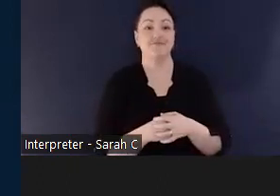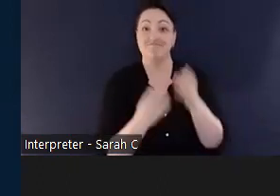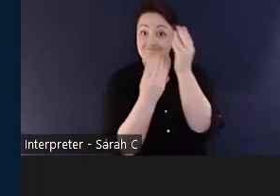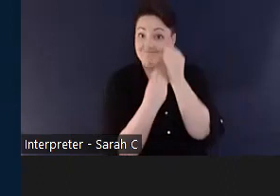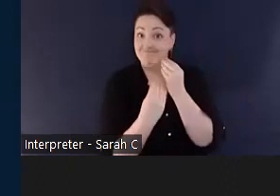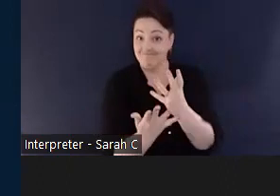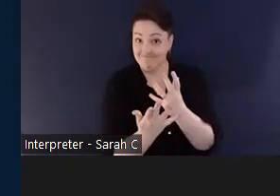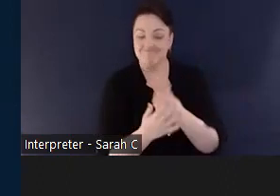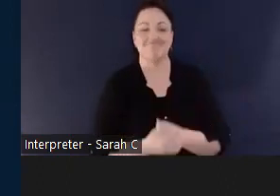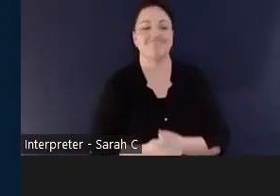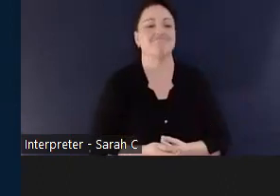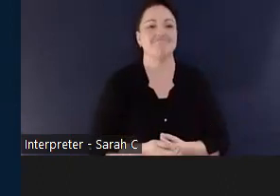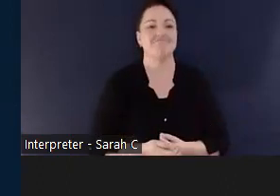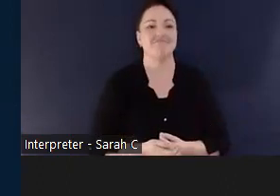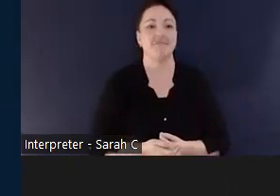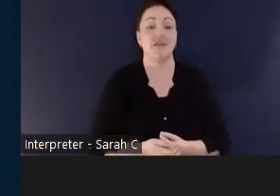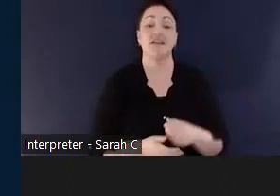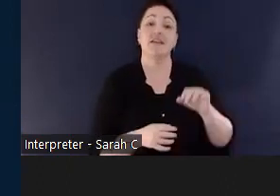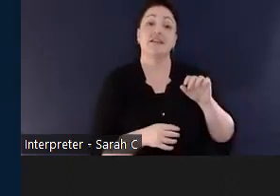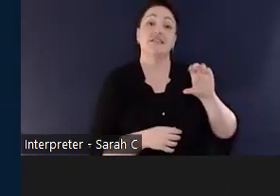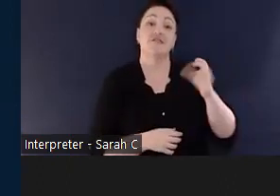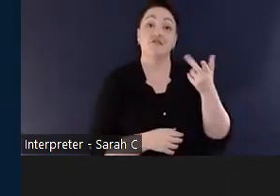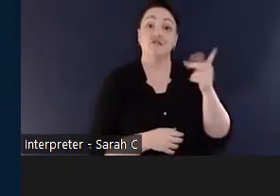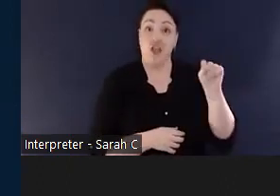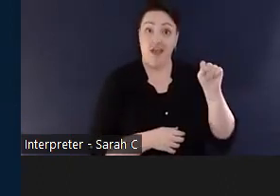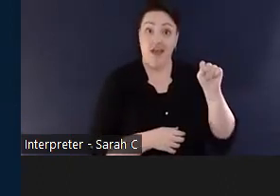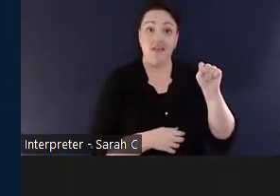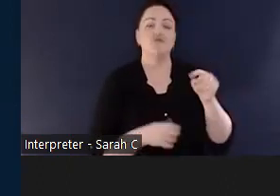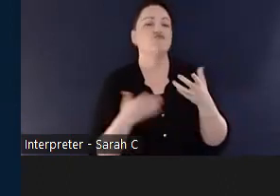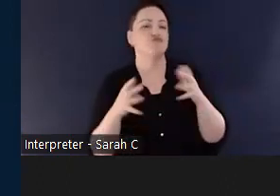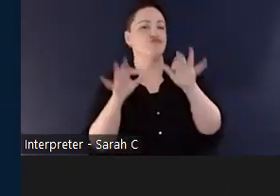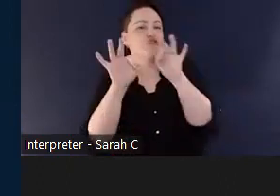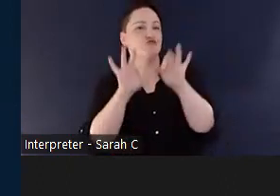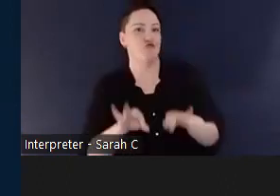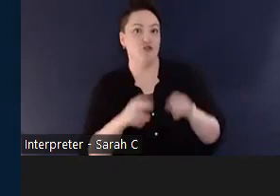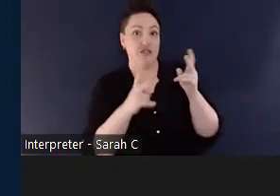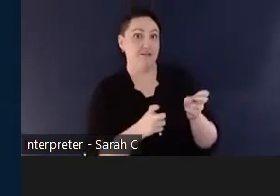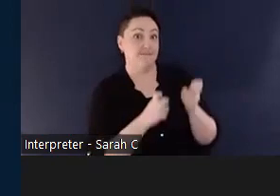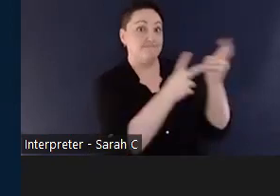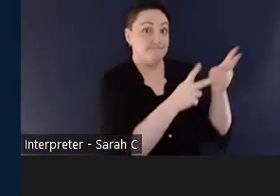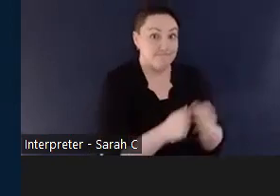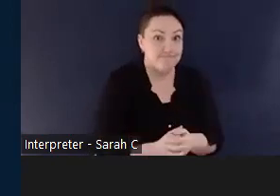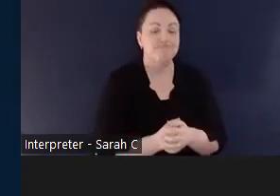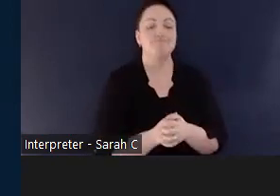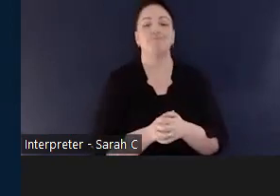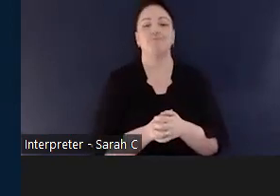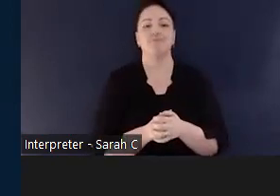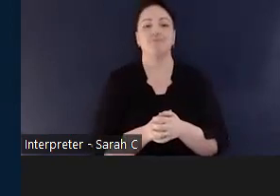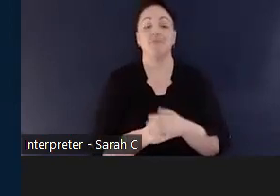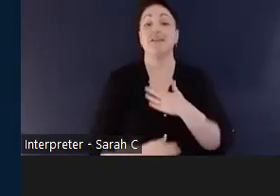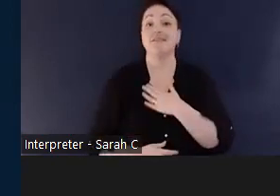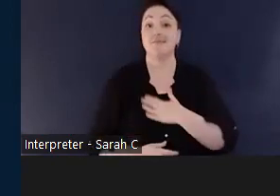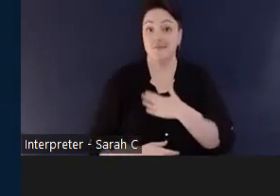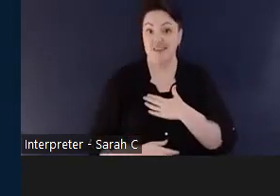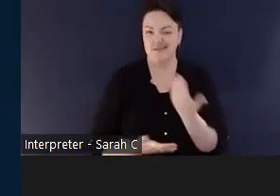pasted instructions into the chat. And please make sure to join either the English or